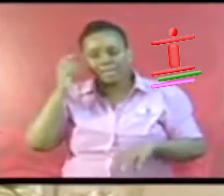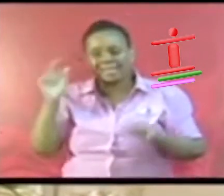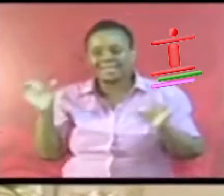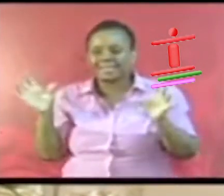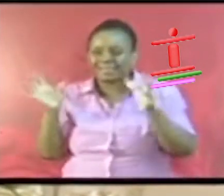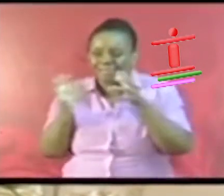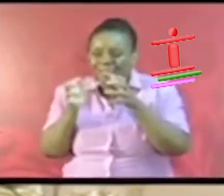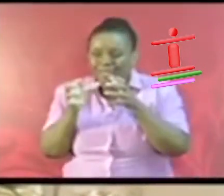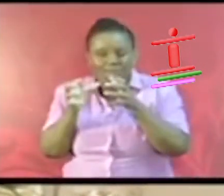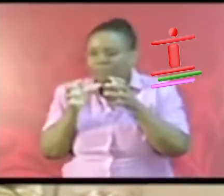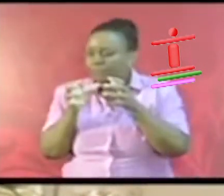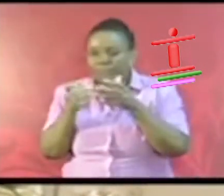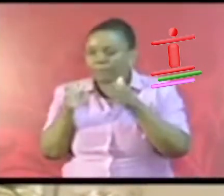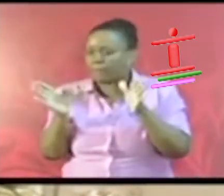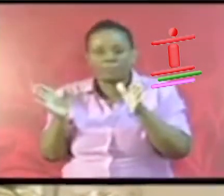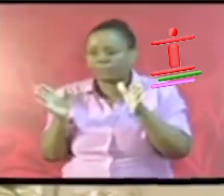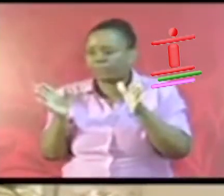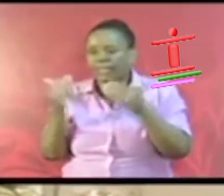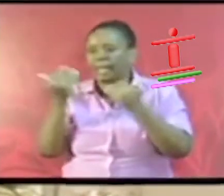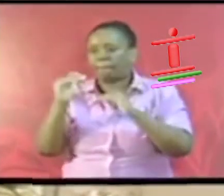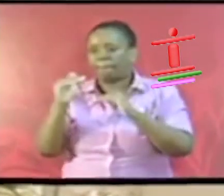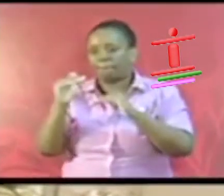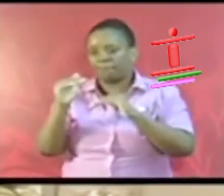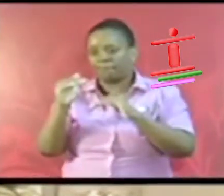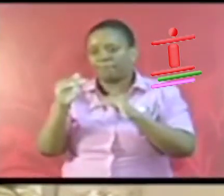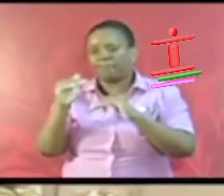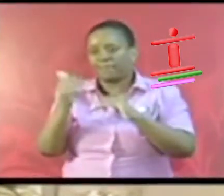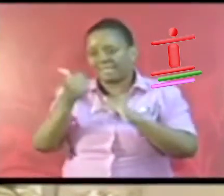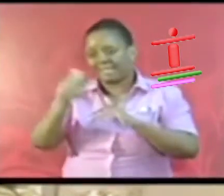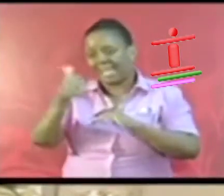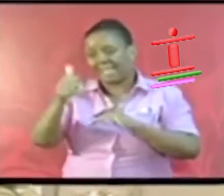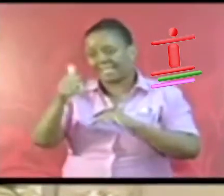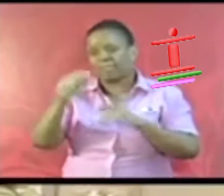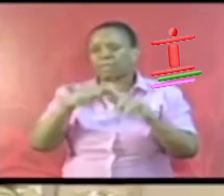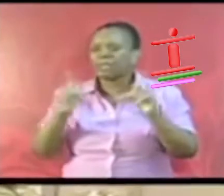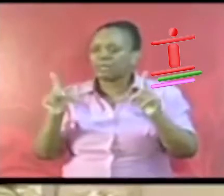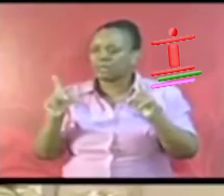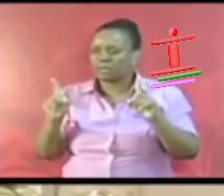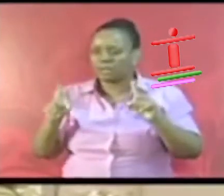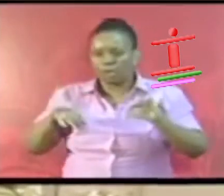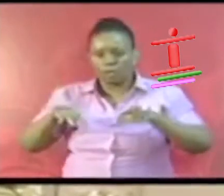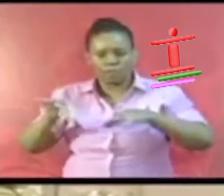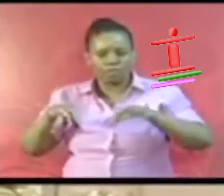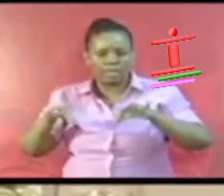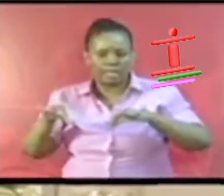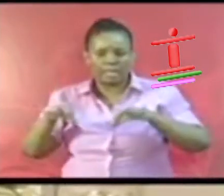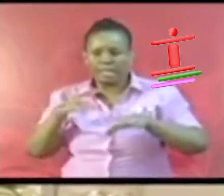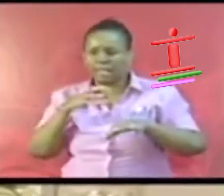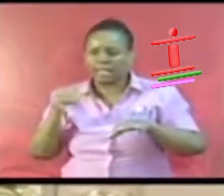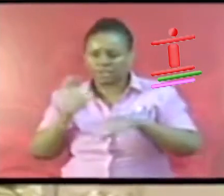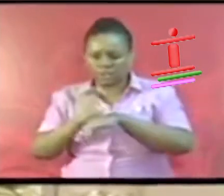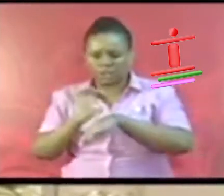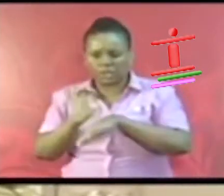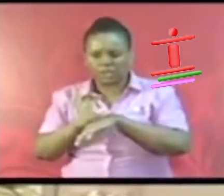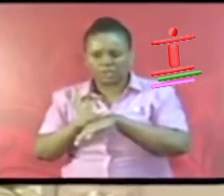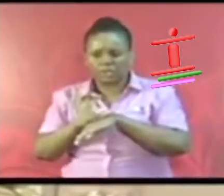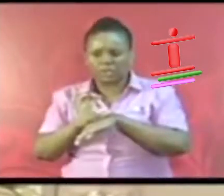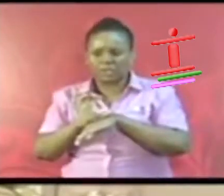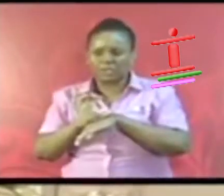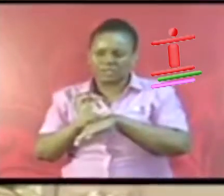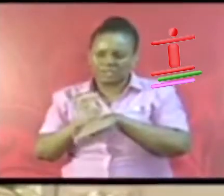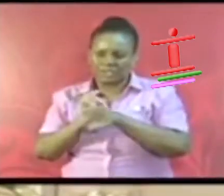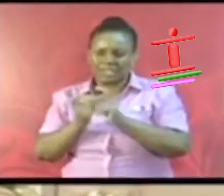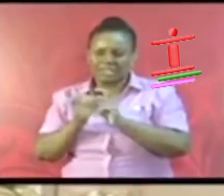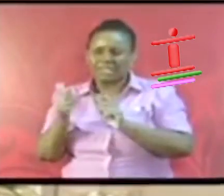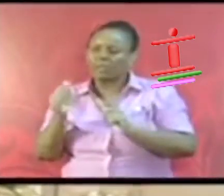10, but the numbers for funerals and religious gatherings remain unaffected. And just to remind you again, on Wednesday, the